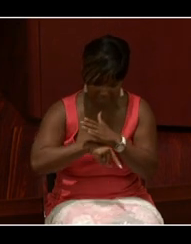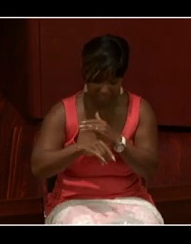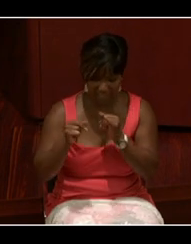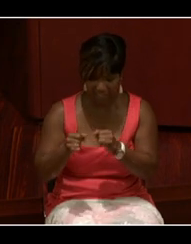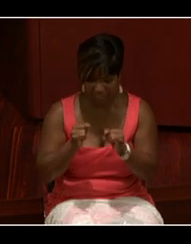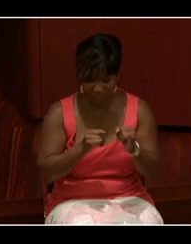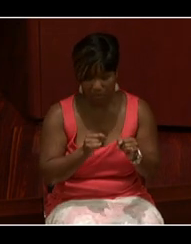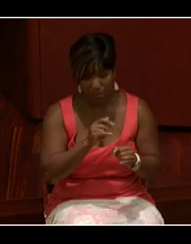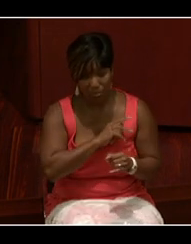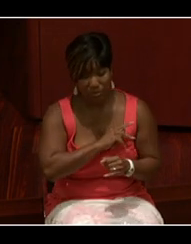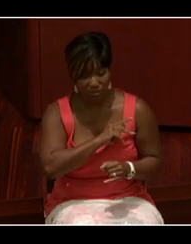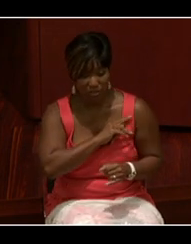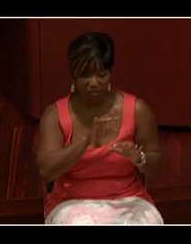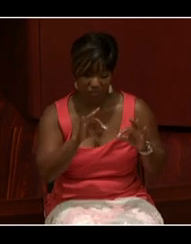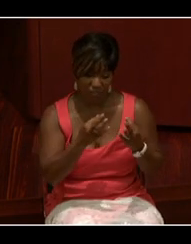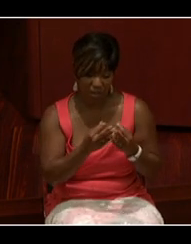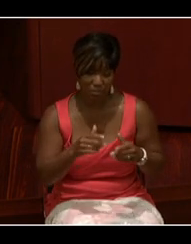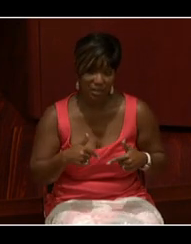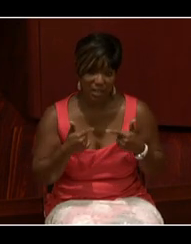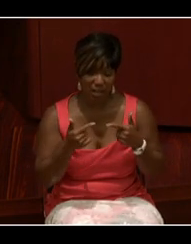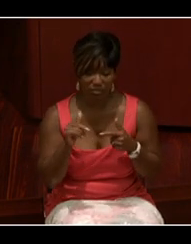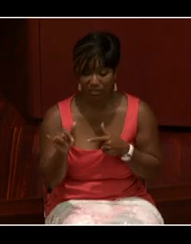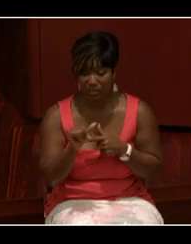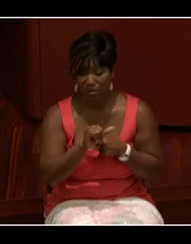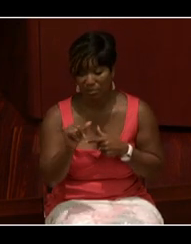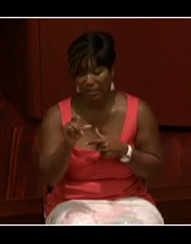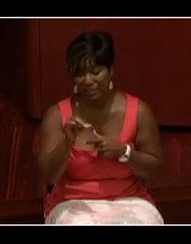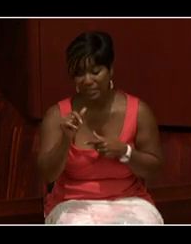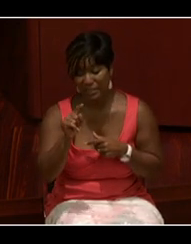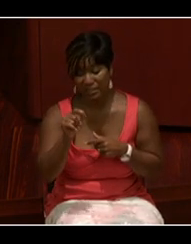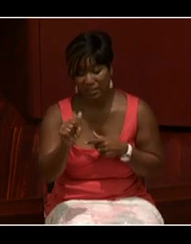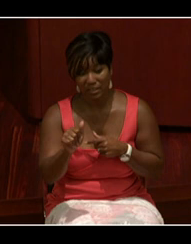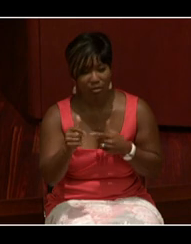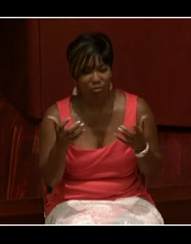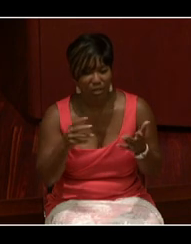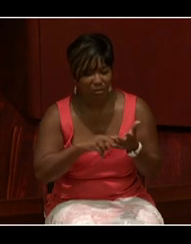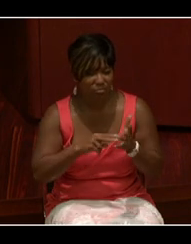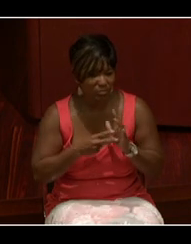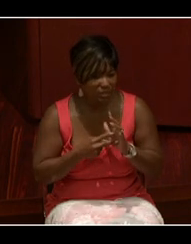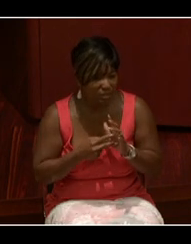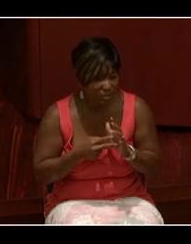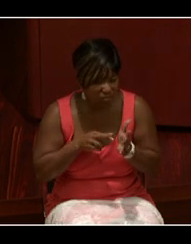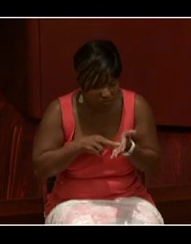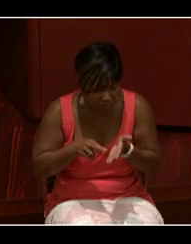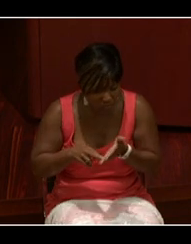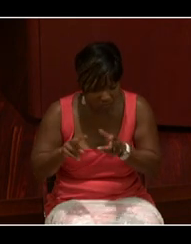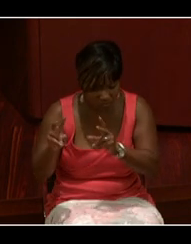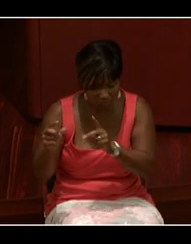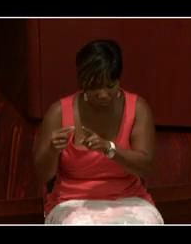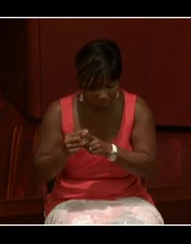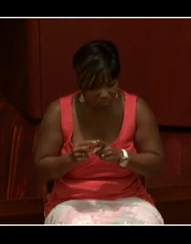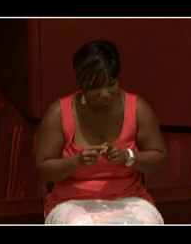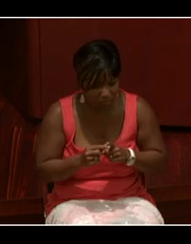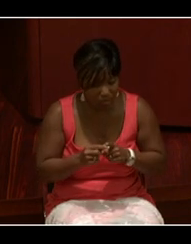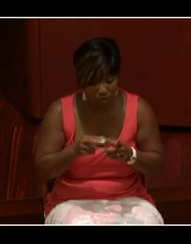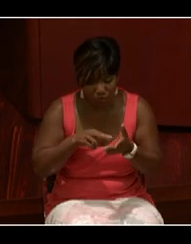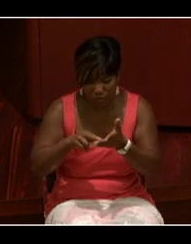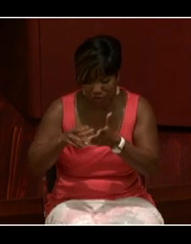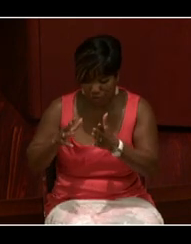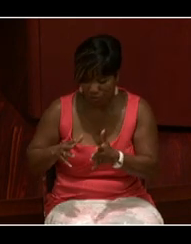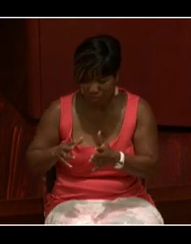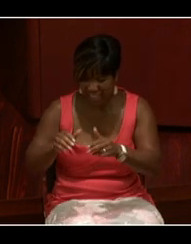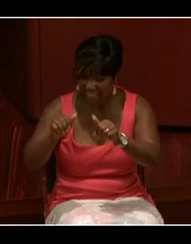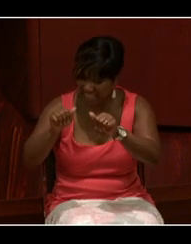individual's personal or family life, or similar data. What does this mean in practical research terms? Researchers